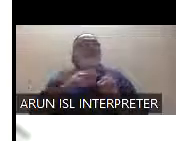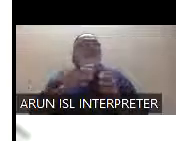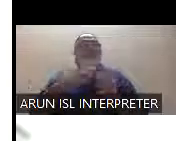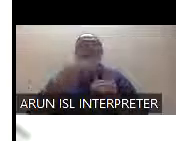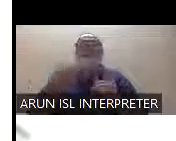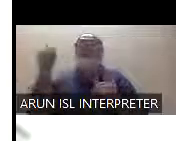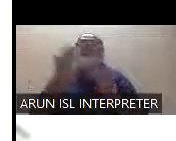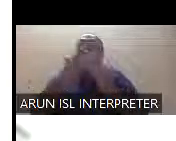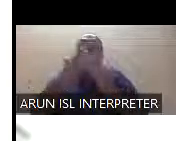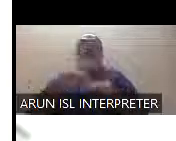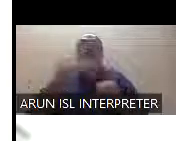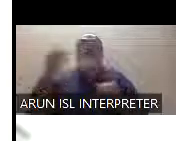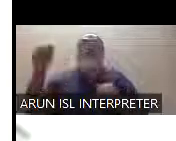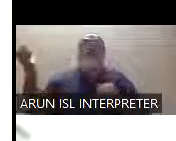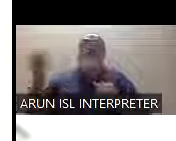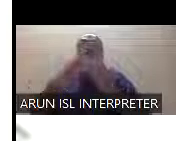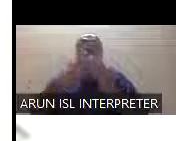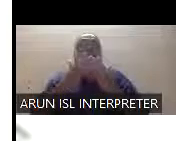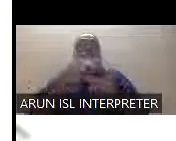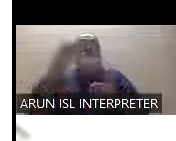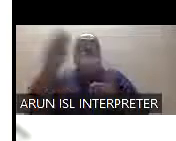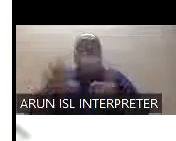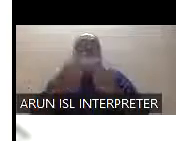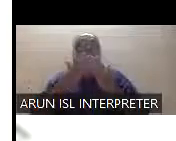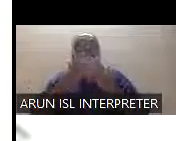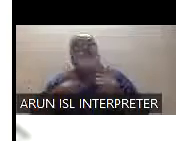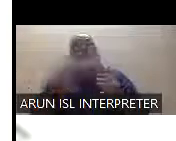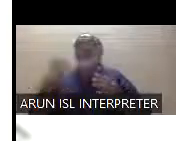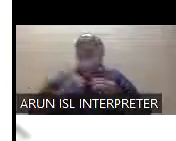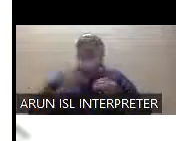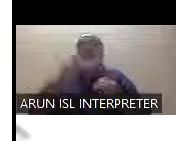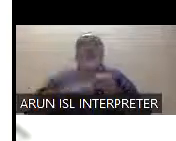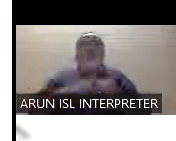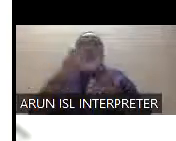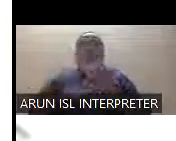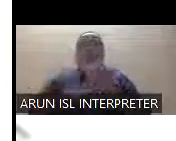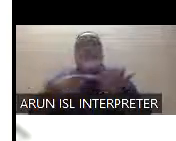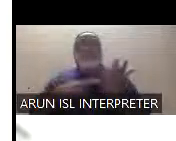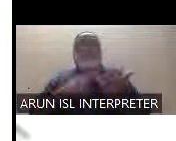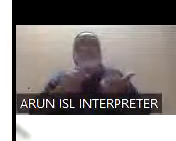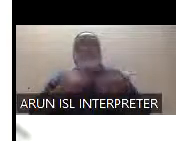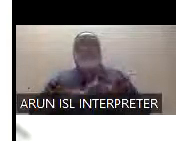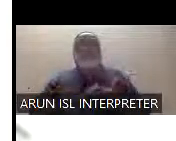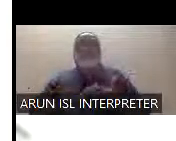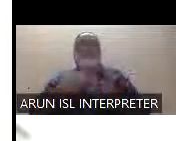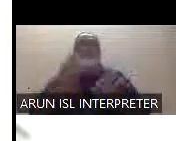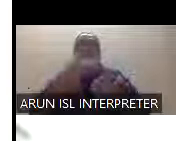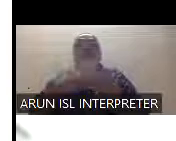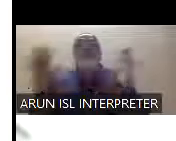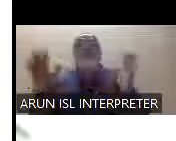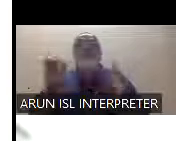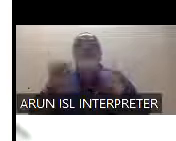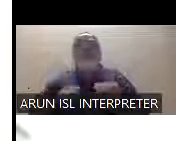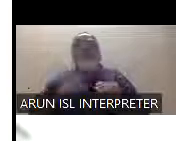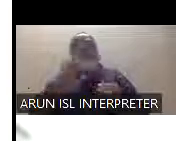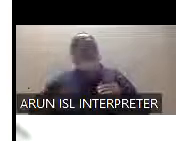school. Or finally, the child gets an admission somehow, because Right to Education Act says that you cannot deny admission. So the child